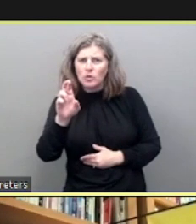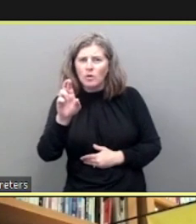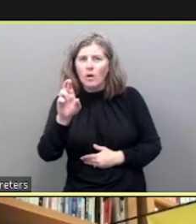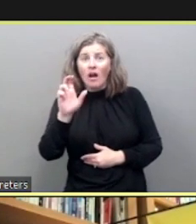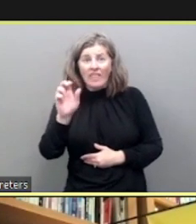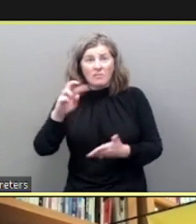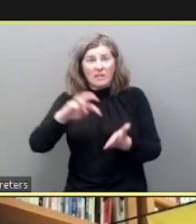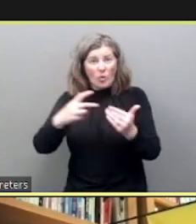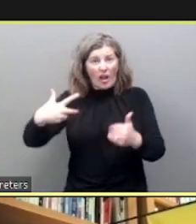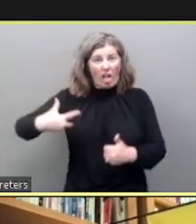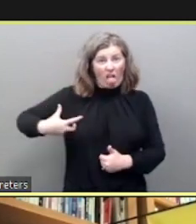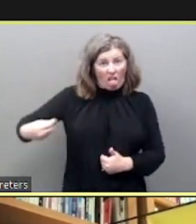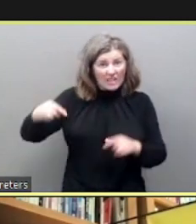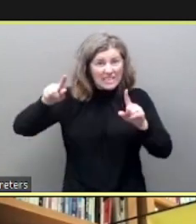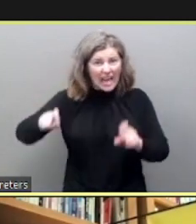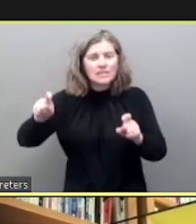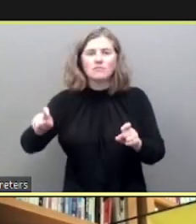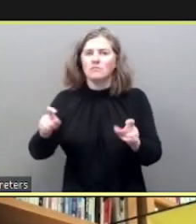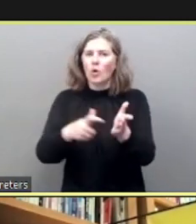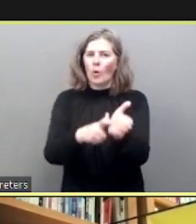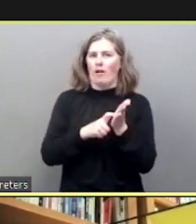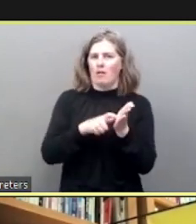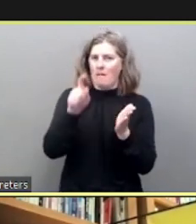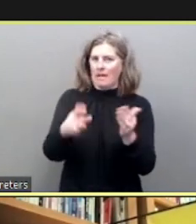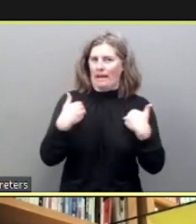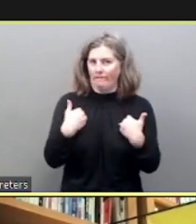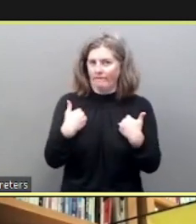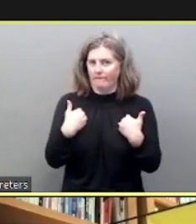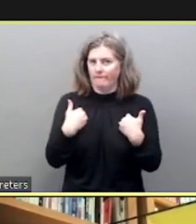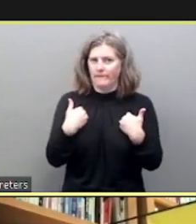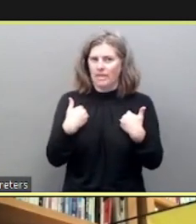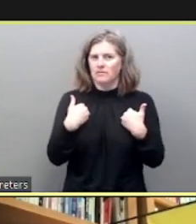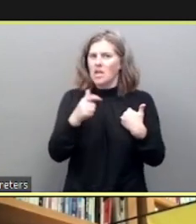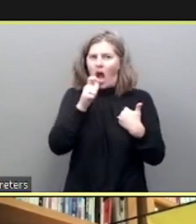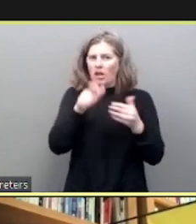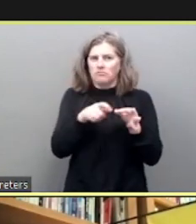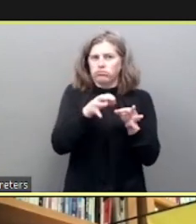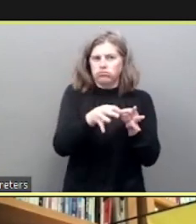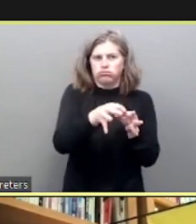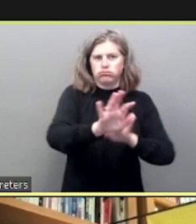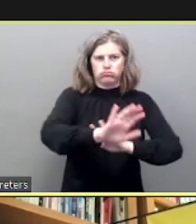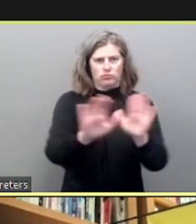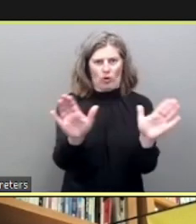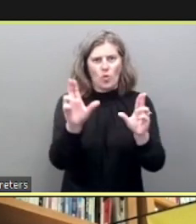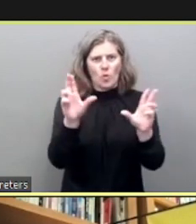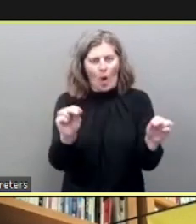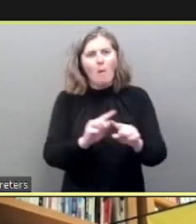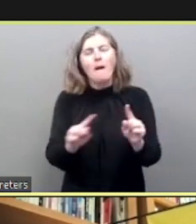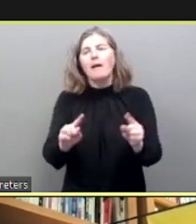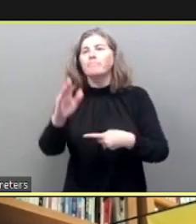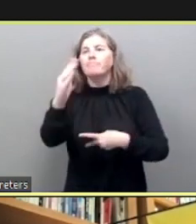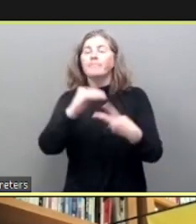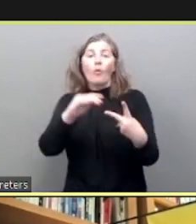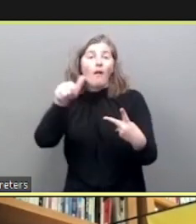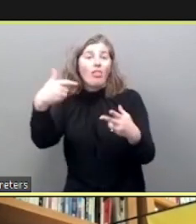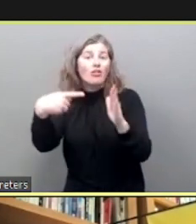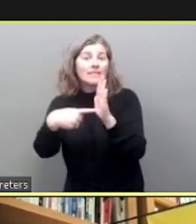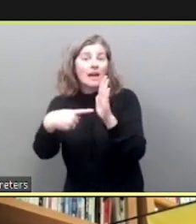medically necessary procedure that should not be unnecessarily delayed. Or if on a